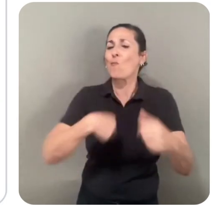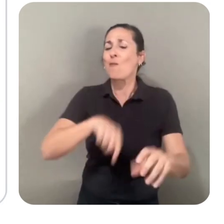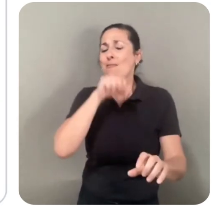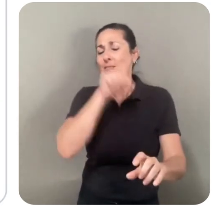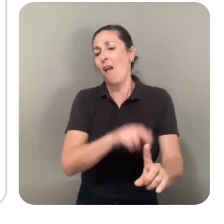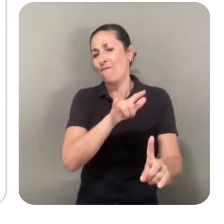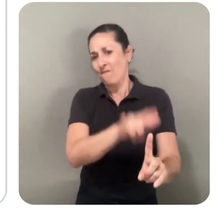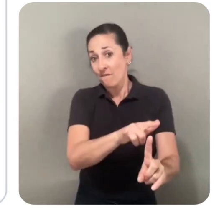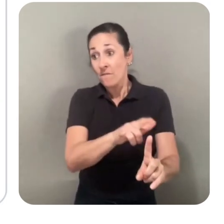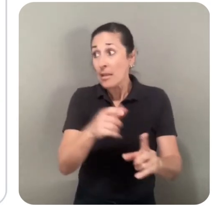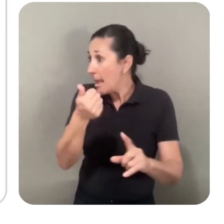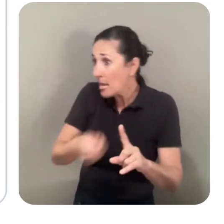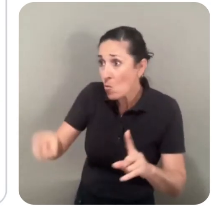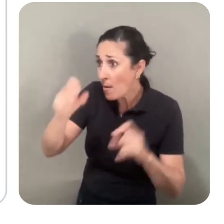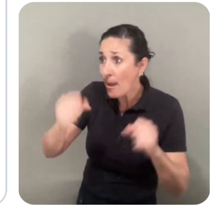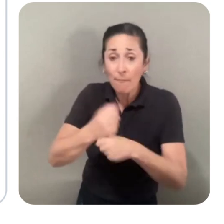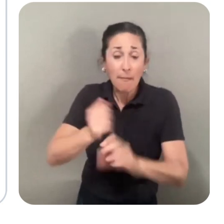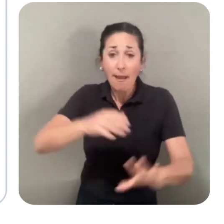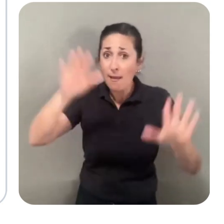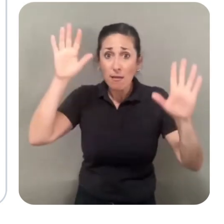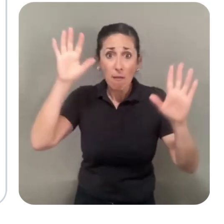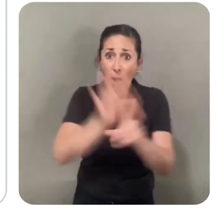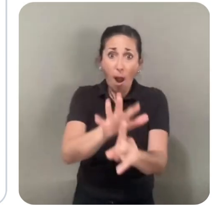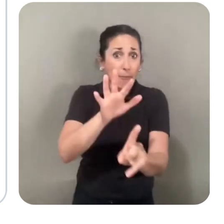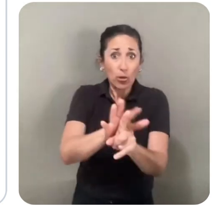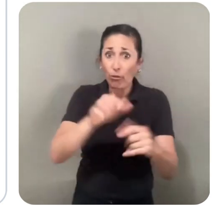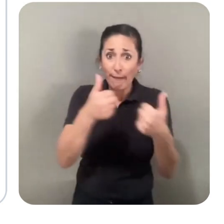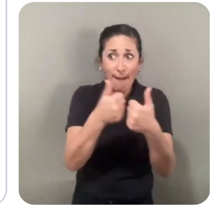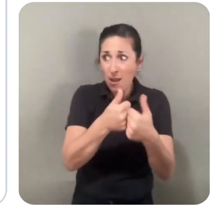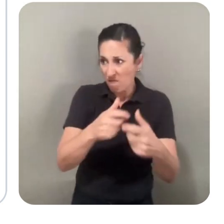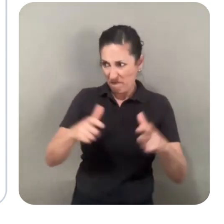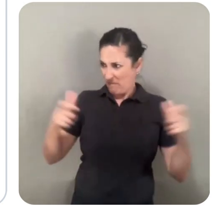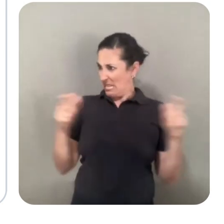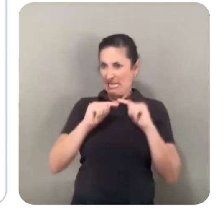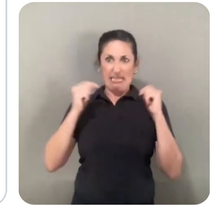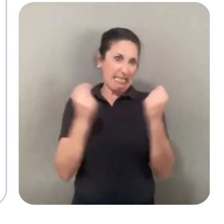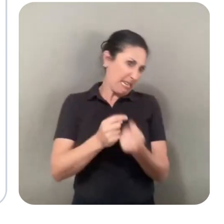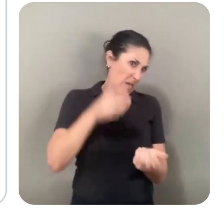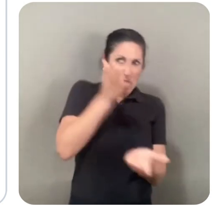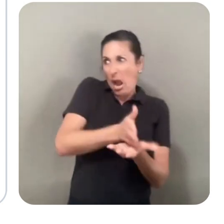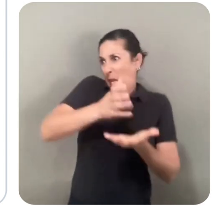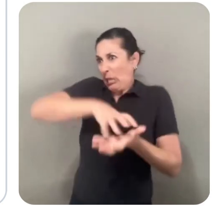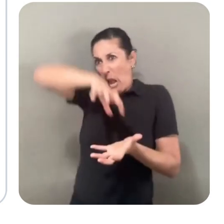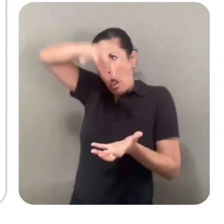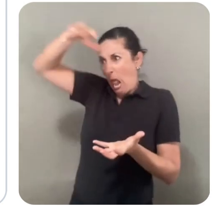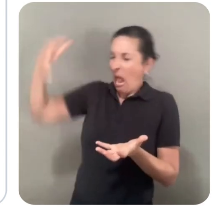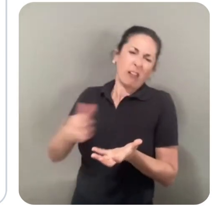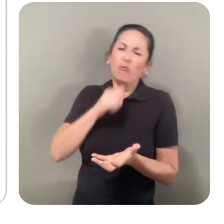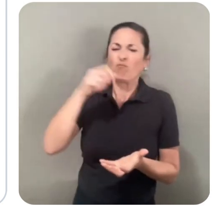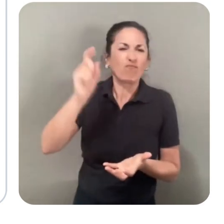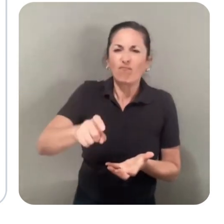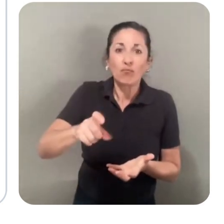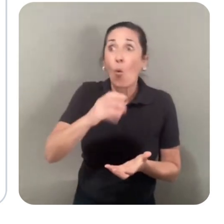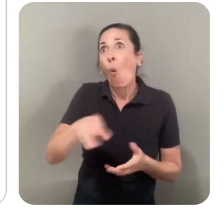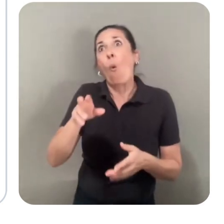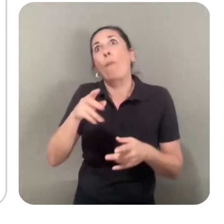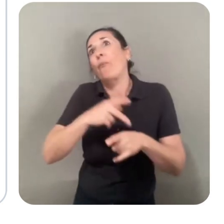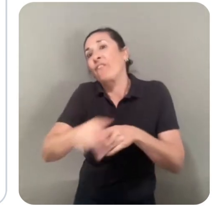Anyone can make a hit VR game. You don't need a large team, AAA budget, or even professional industry